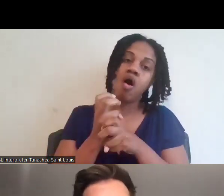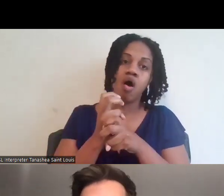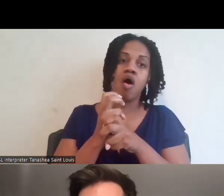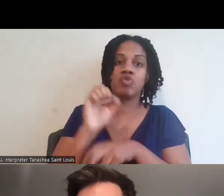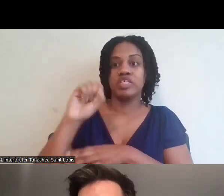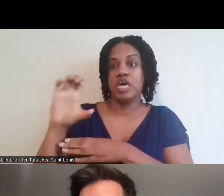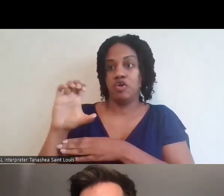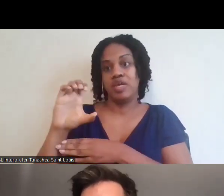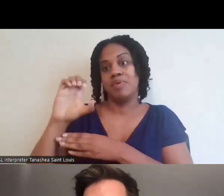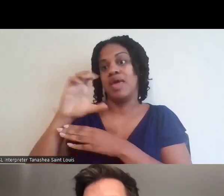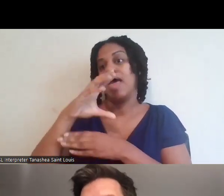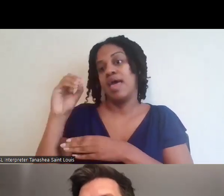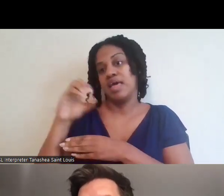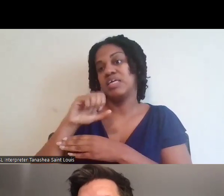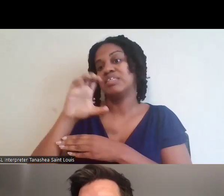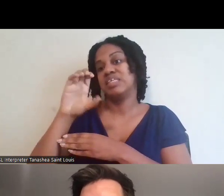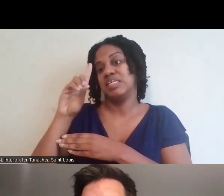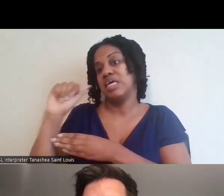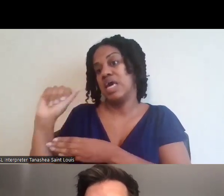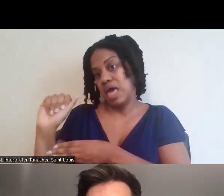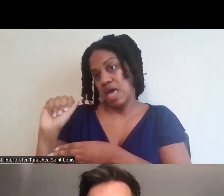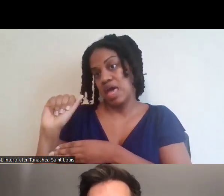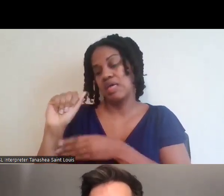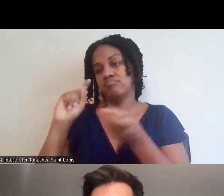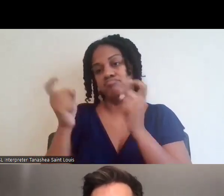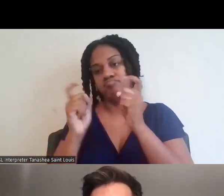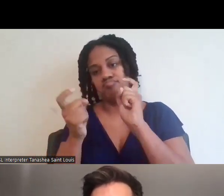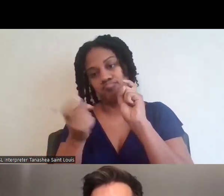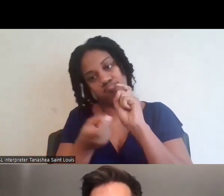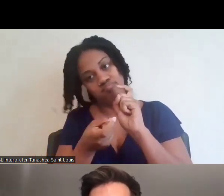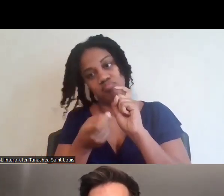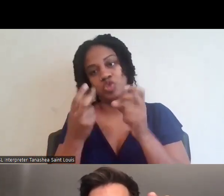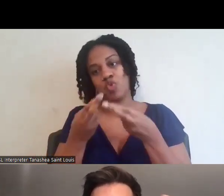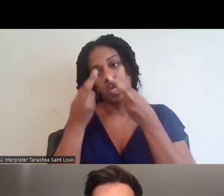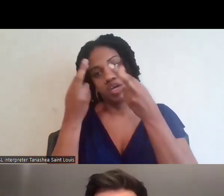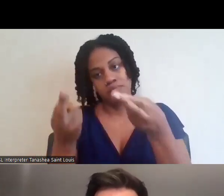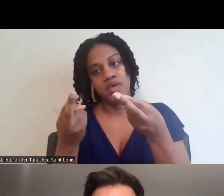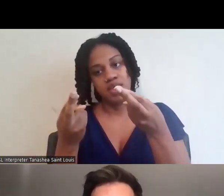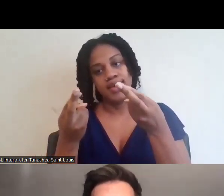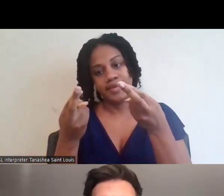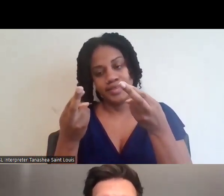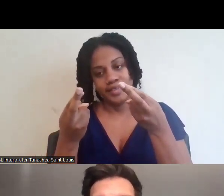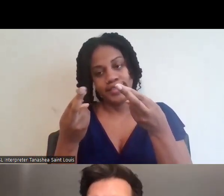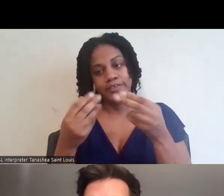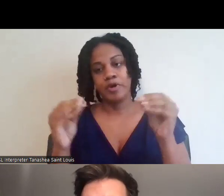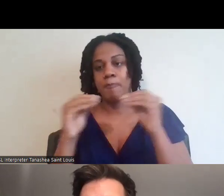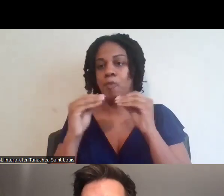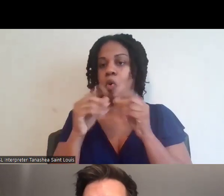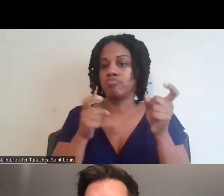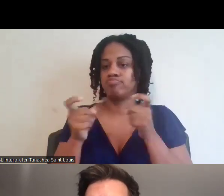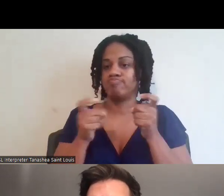with CDA on refining those recommendations into something that was sort of distilled and more